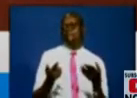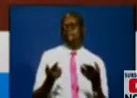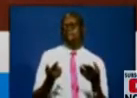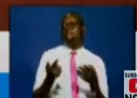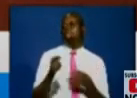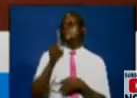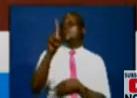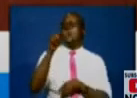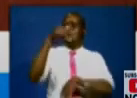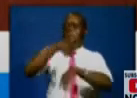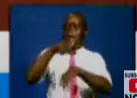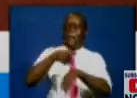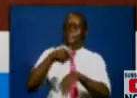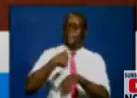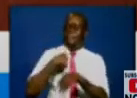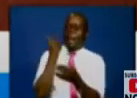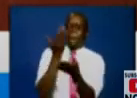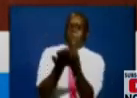one particular time when